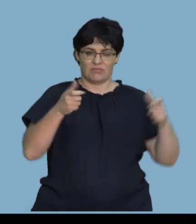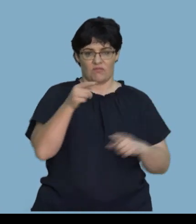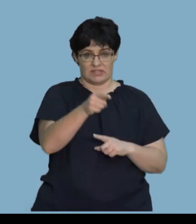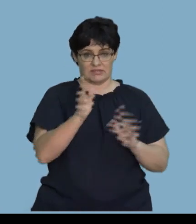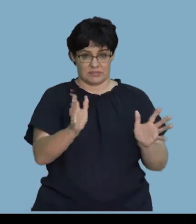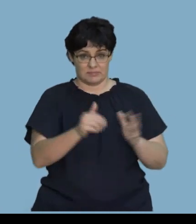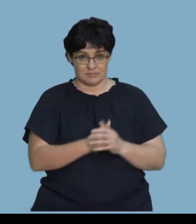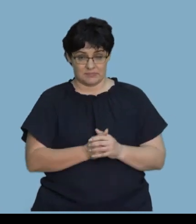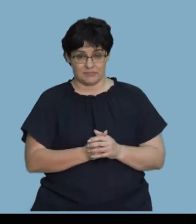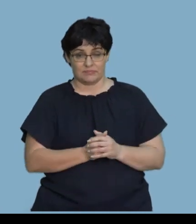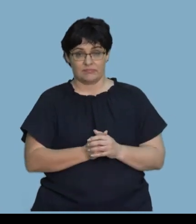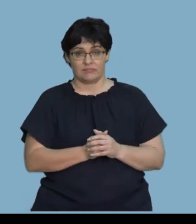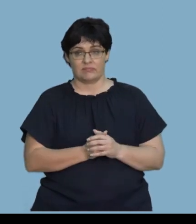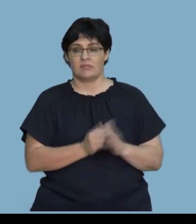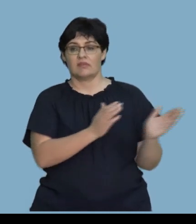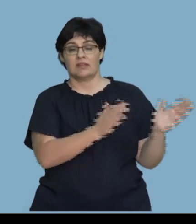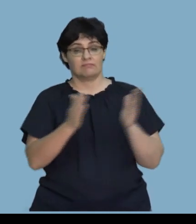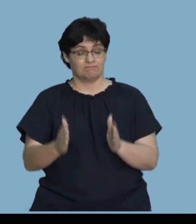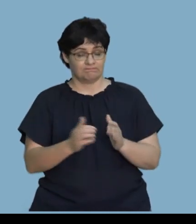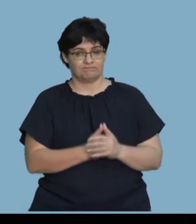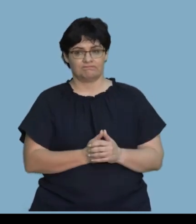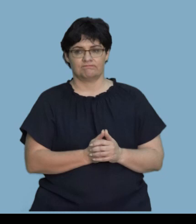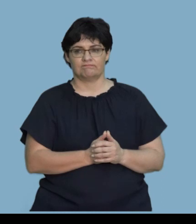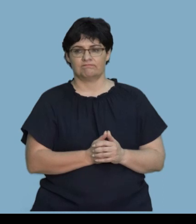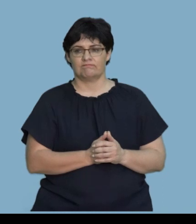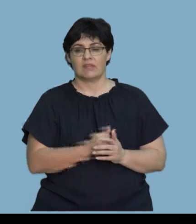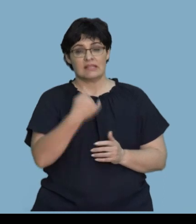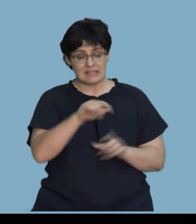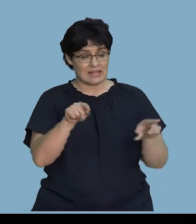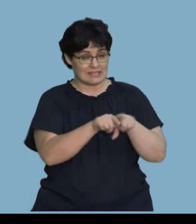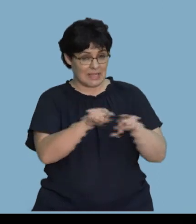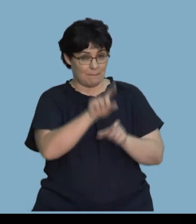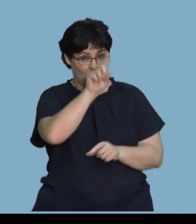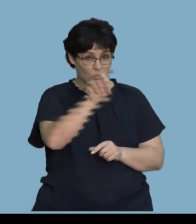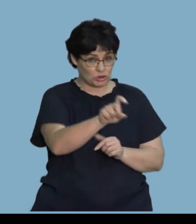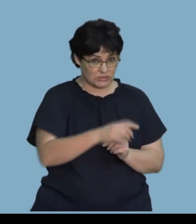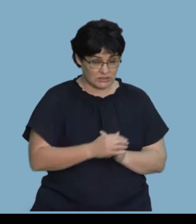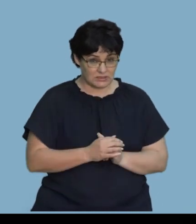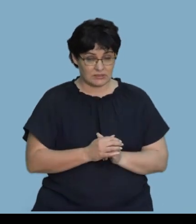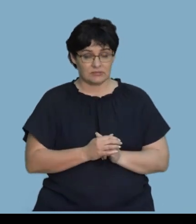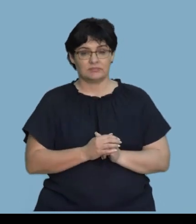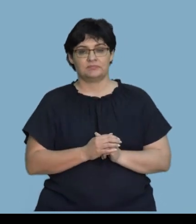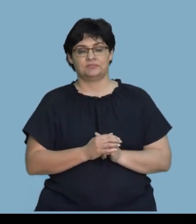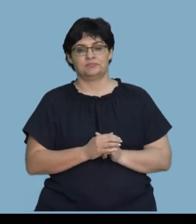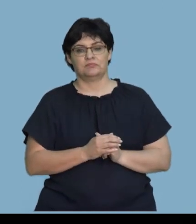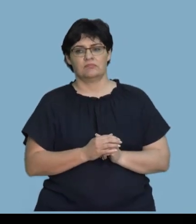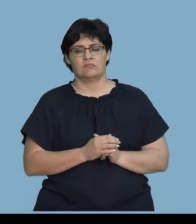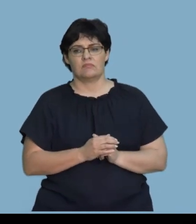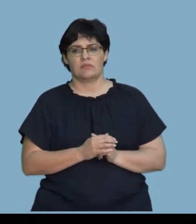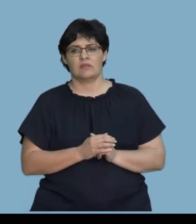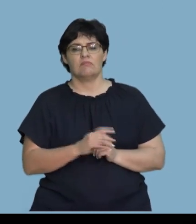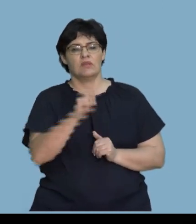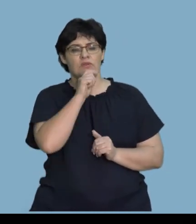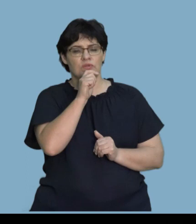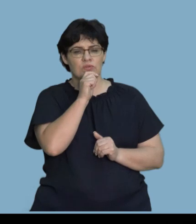that, right? And then moving along, okay, still on the very same scenario, now